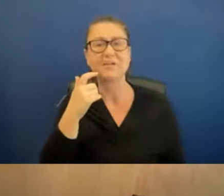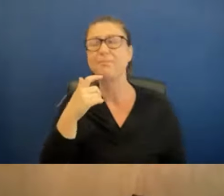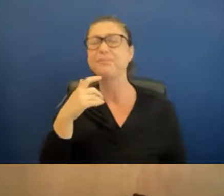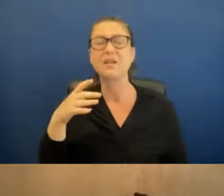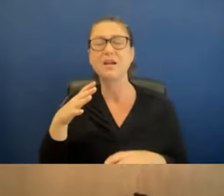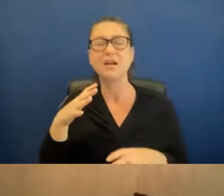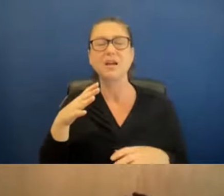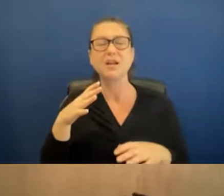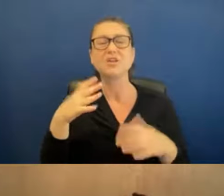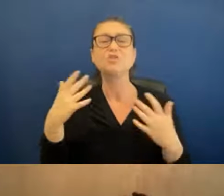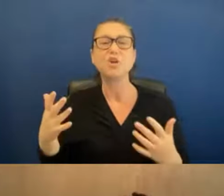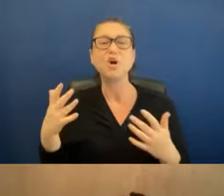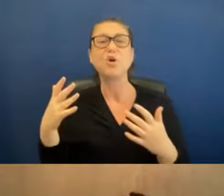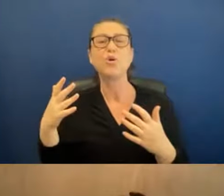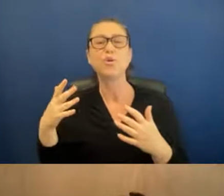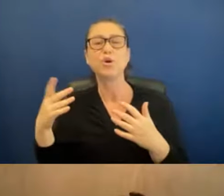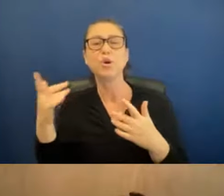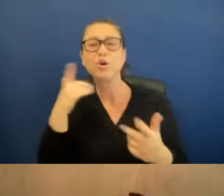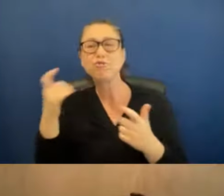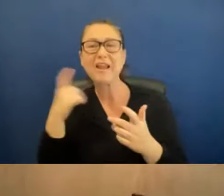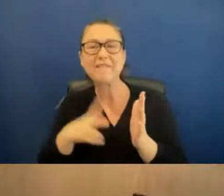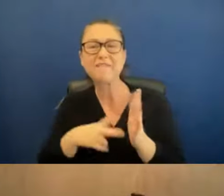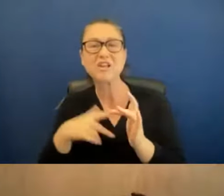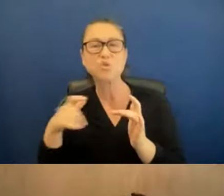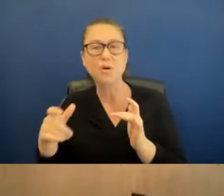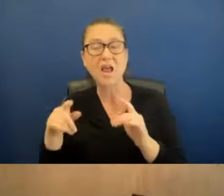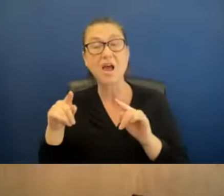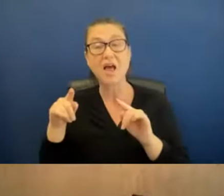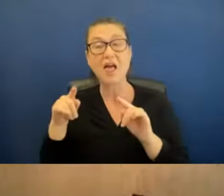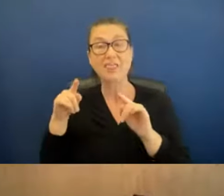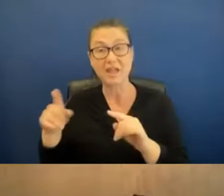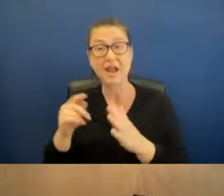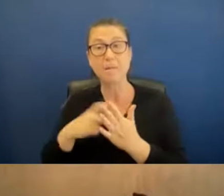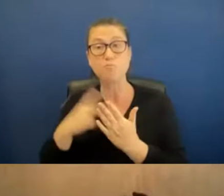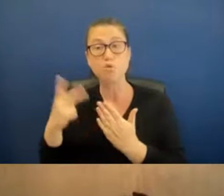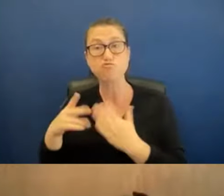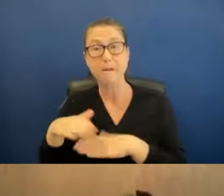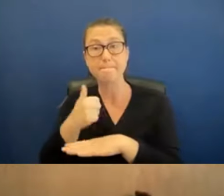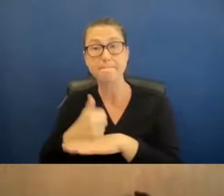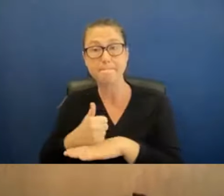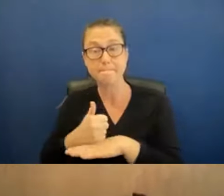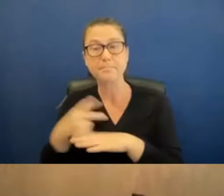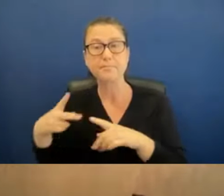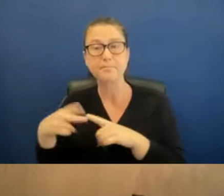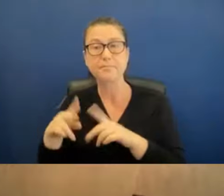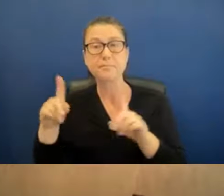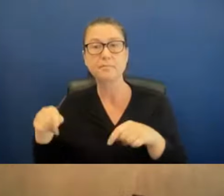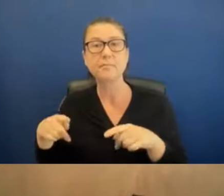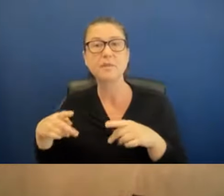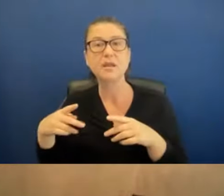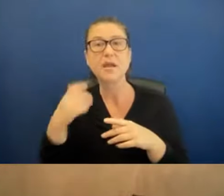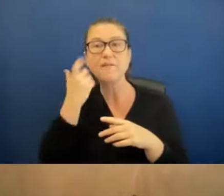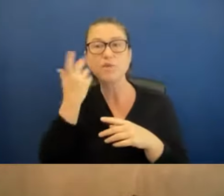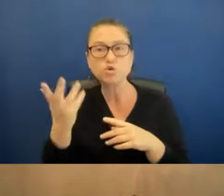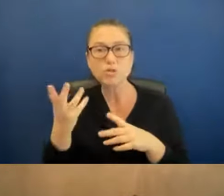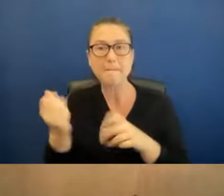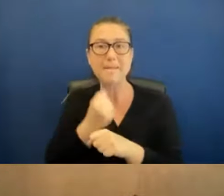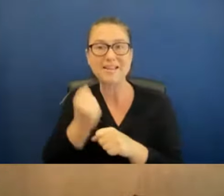so creative Victoria started a, had a, had a program that they launched called future magic is for change.